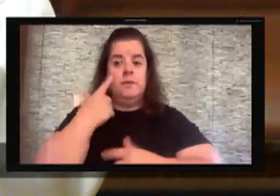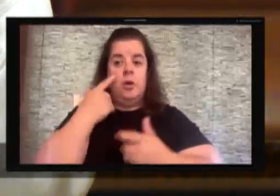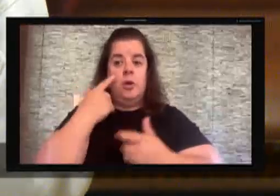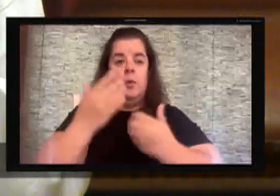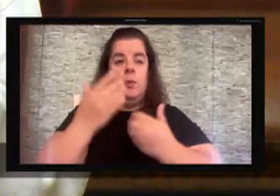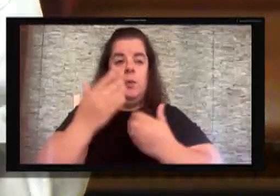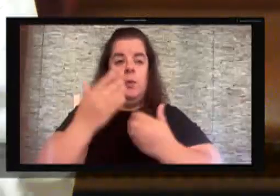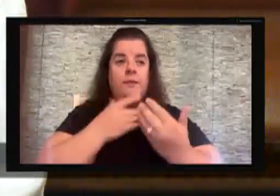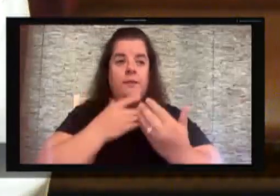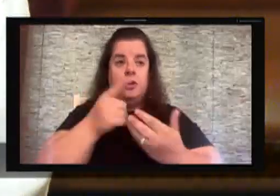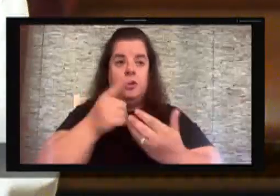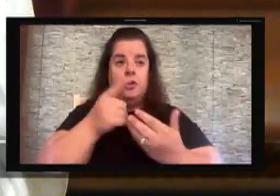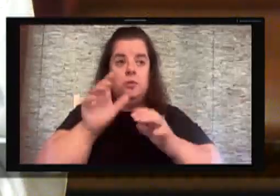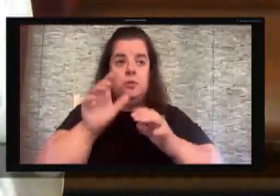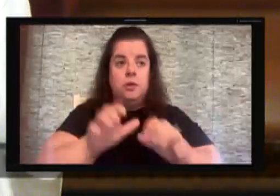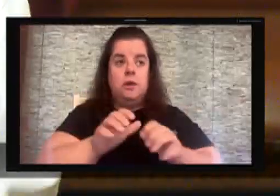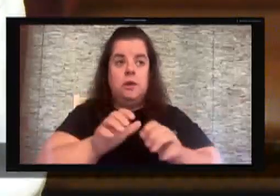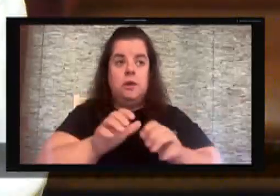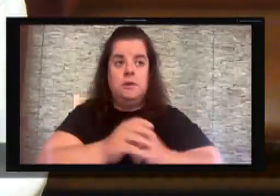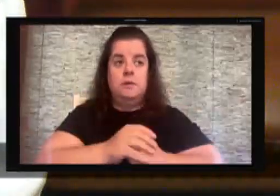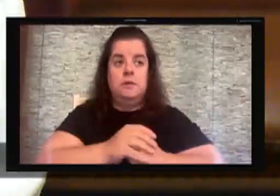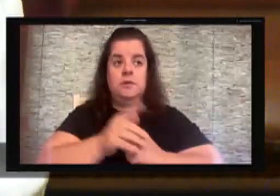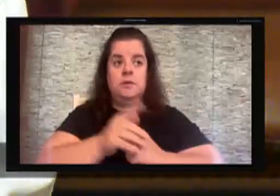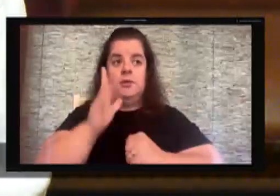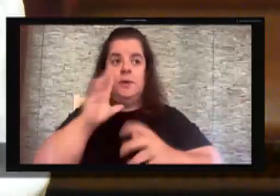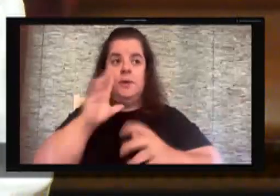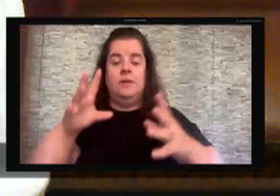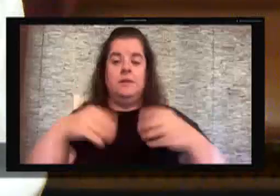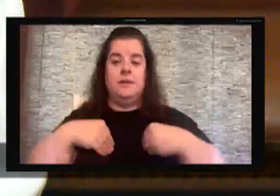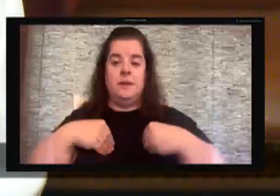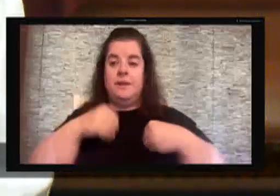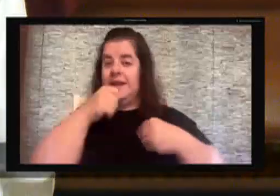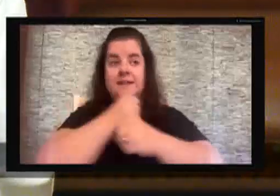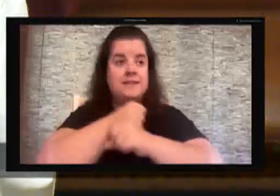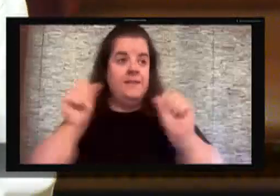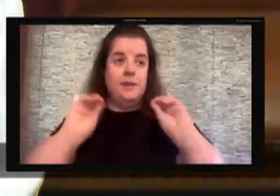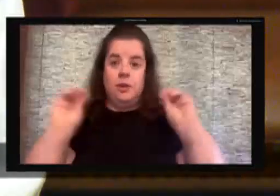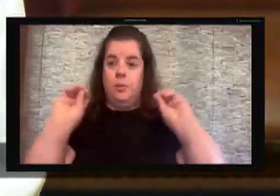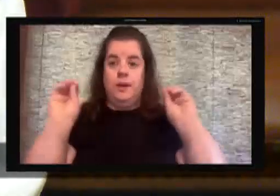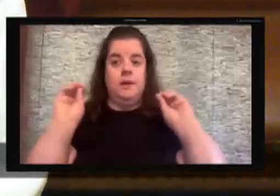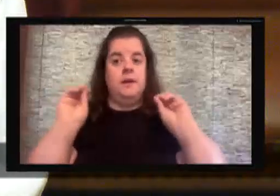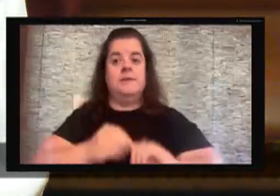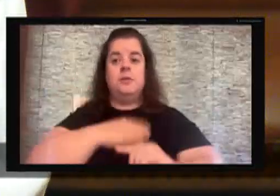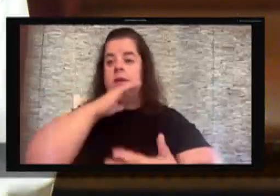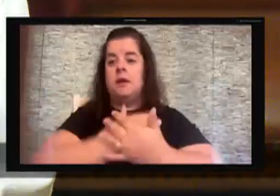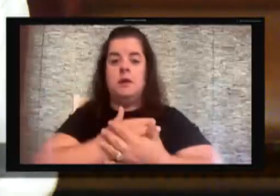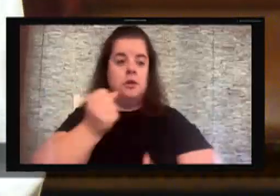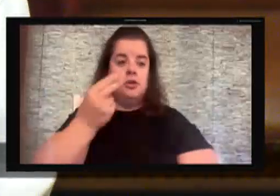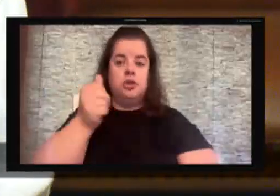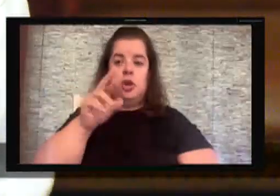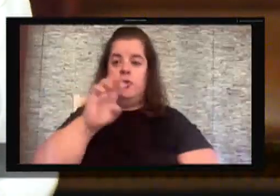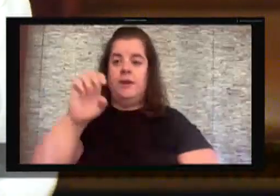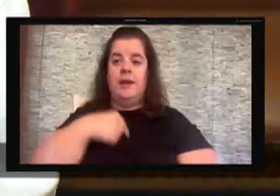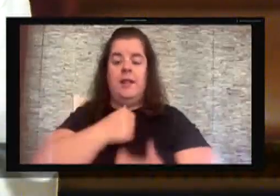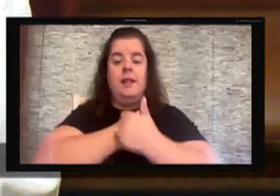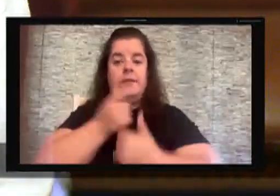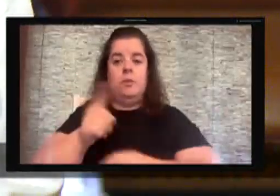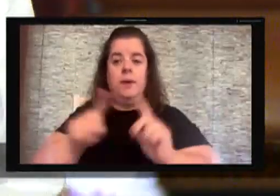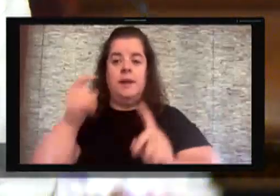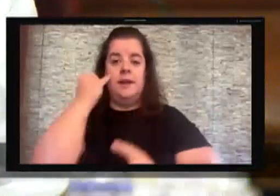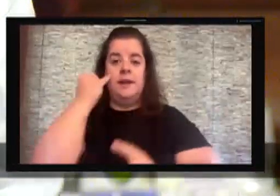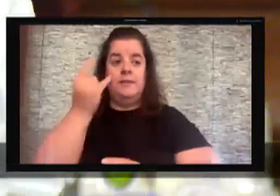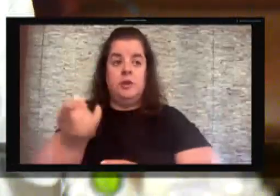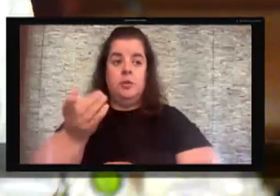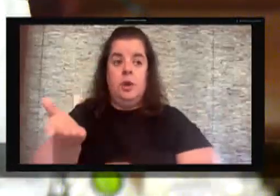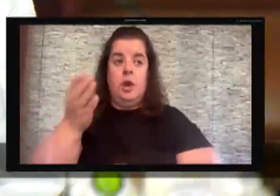in it. I'm not saving nobody, especially my daughter, Cherie, I love you. But if you are my Judas, I'm